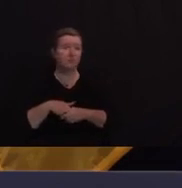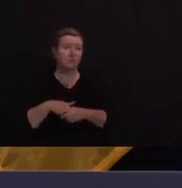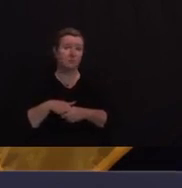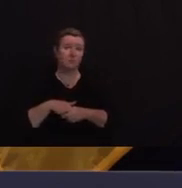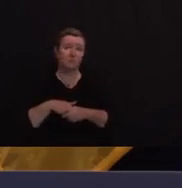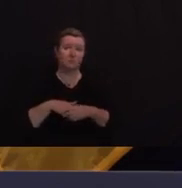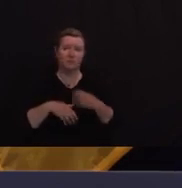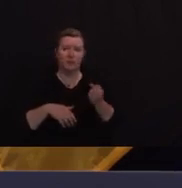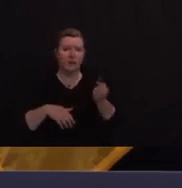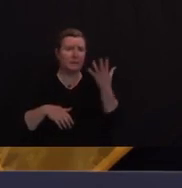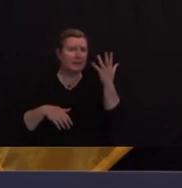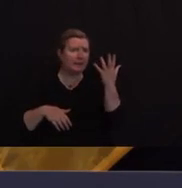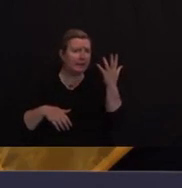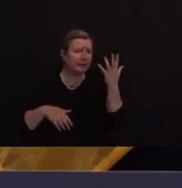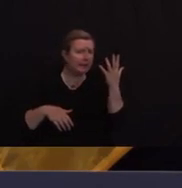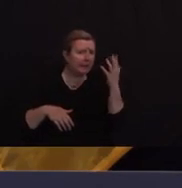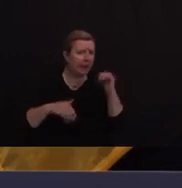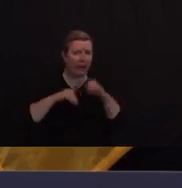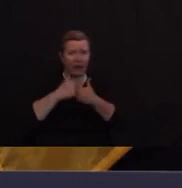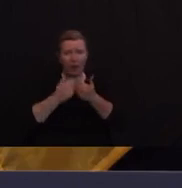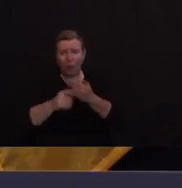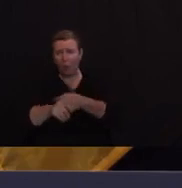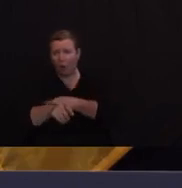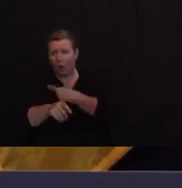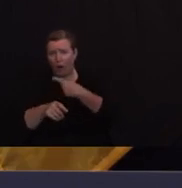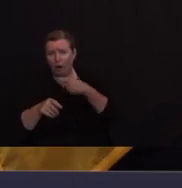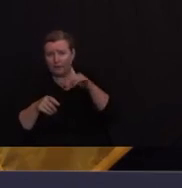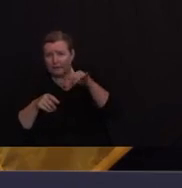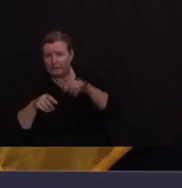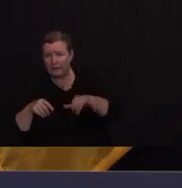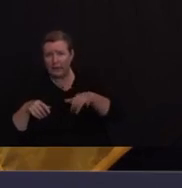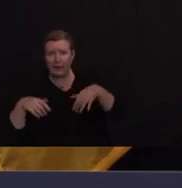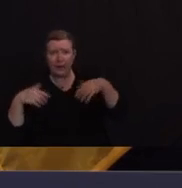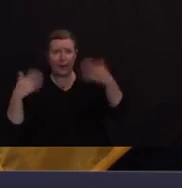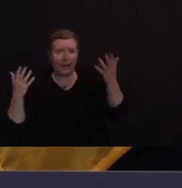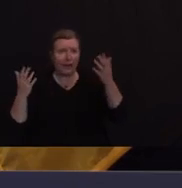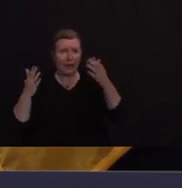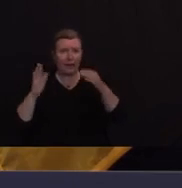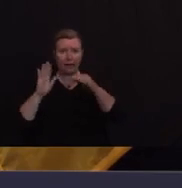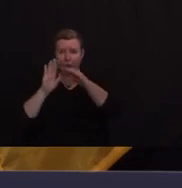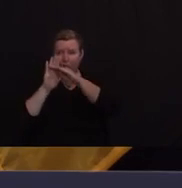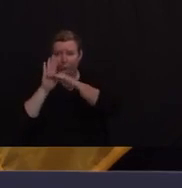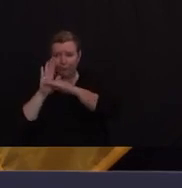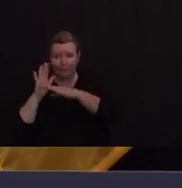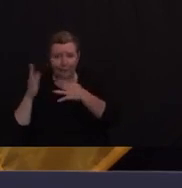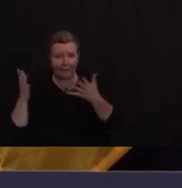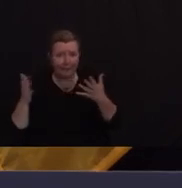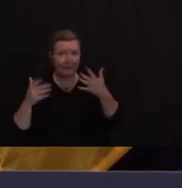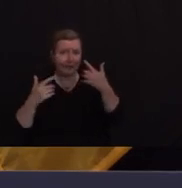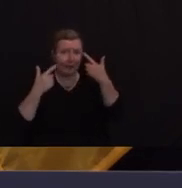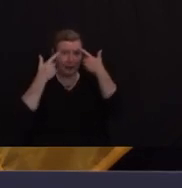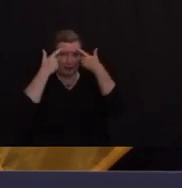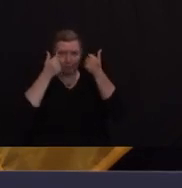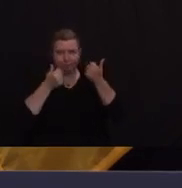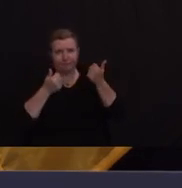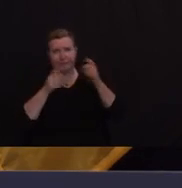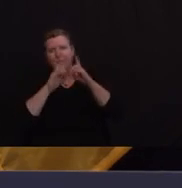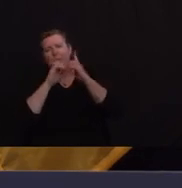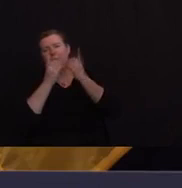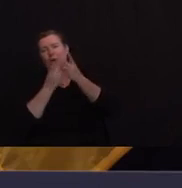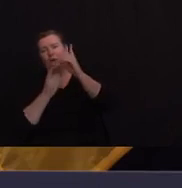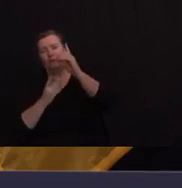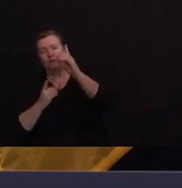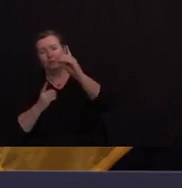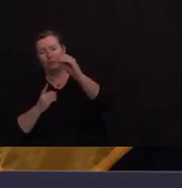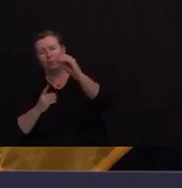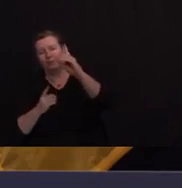there, what the protocols are, we're going to defer to the Department of Defense on all the above. They're really running the show on this one, and we are,